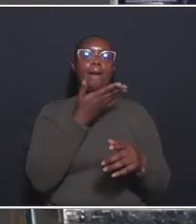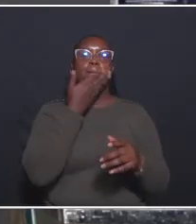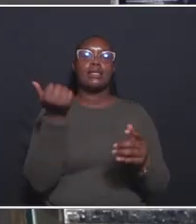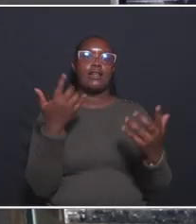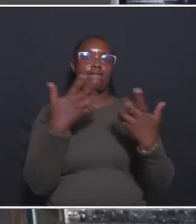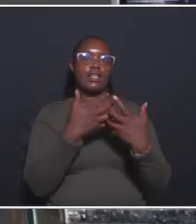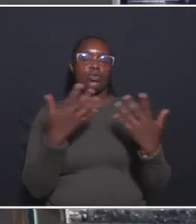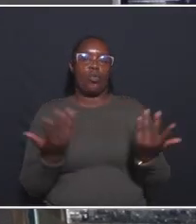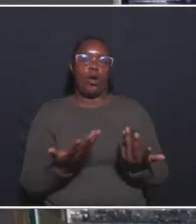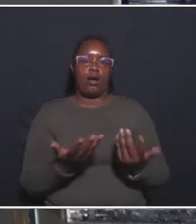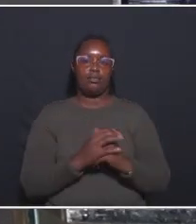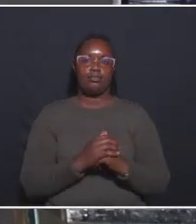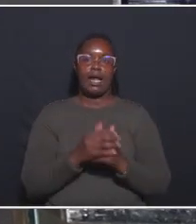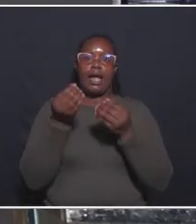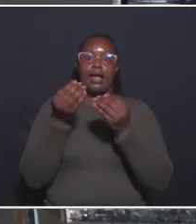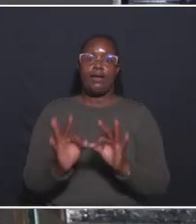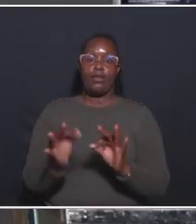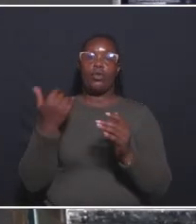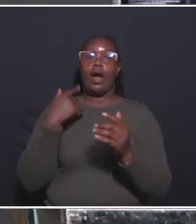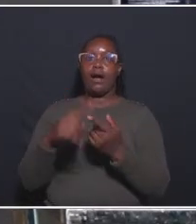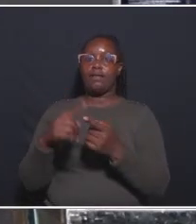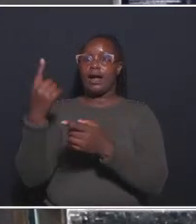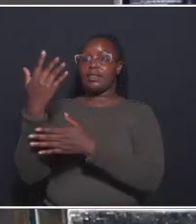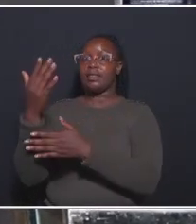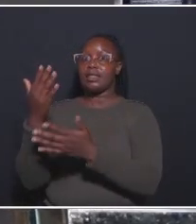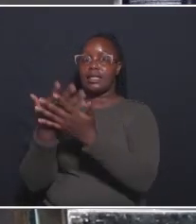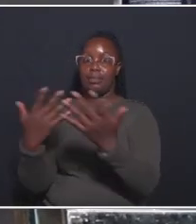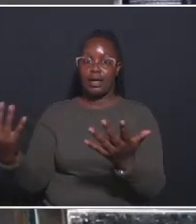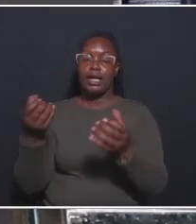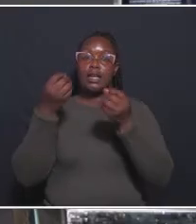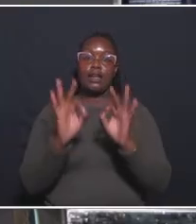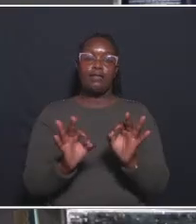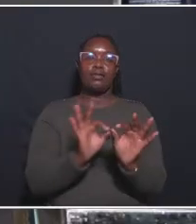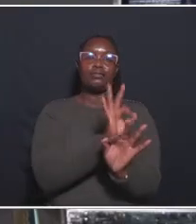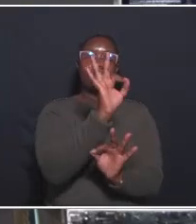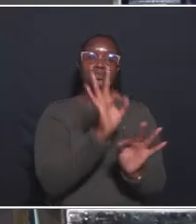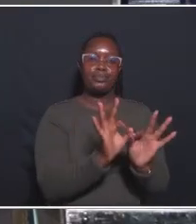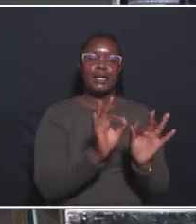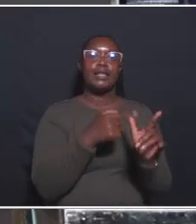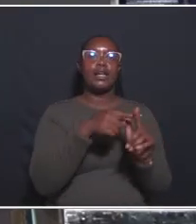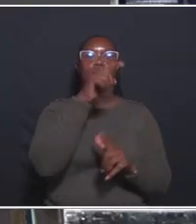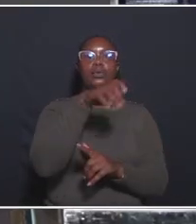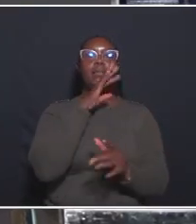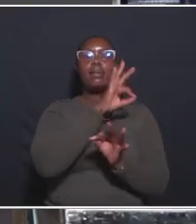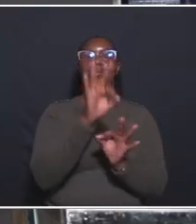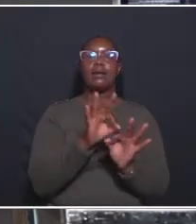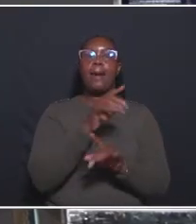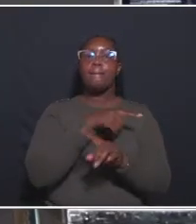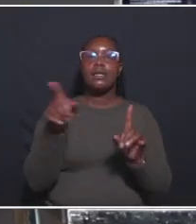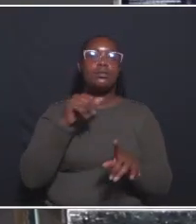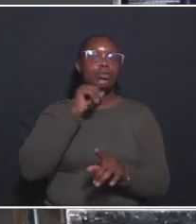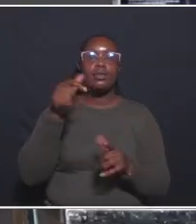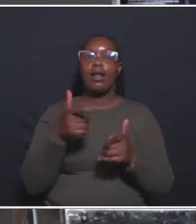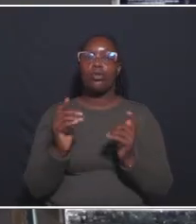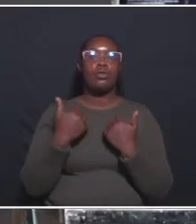you miss it. If you get it right, you get it right. But we do not have a leeway for errors with Sugar. It was about precision,